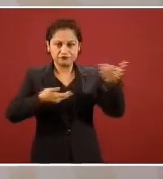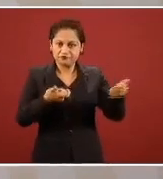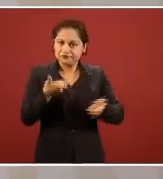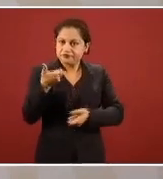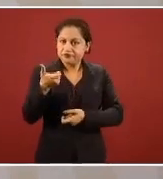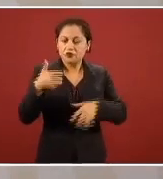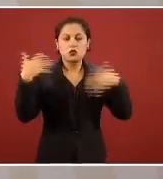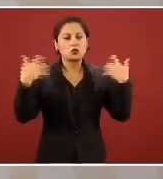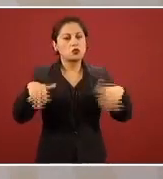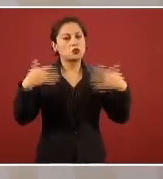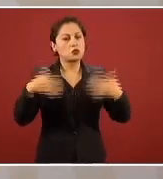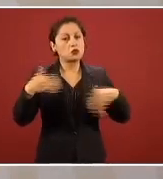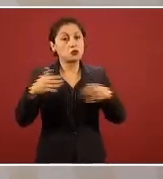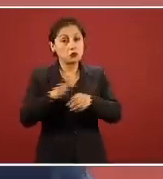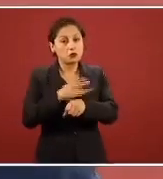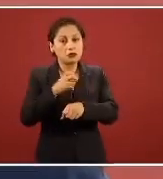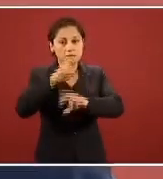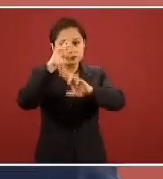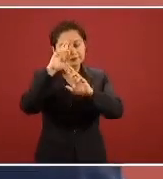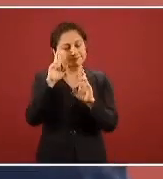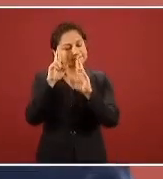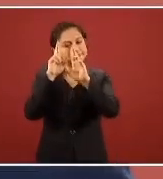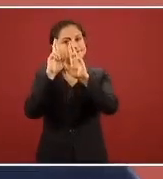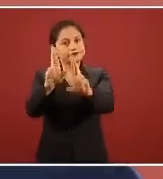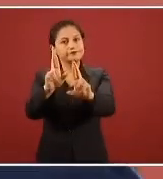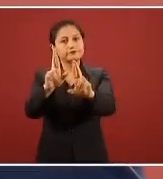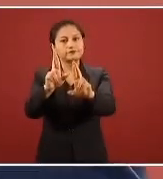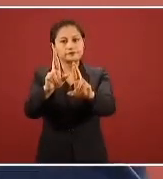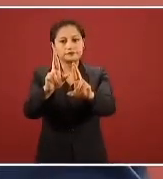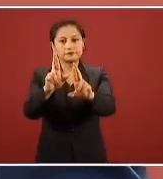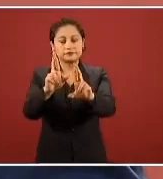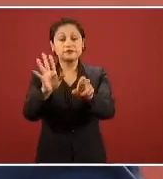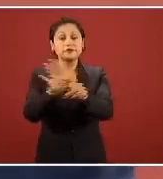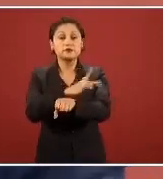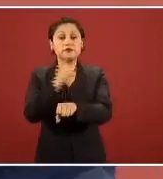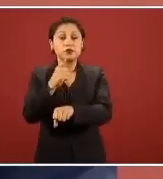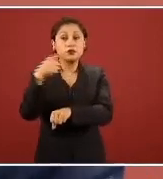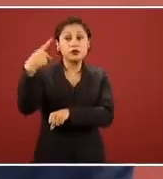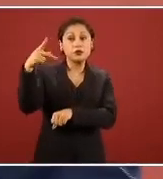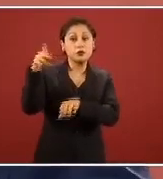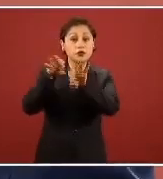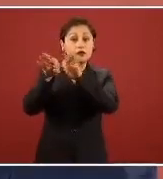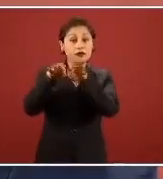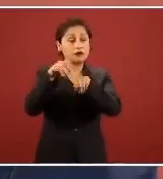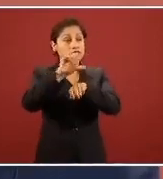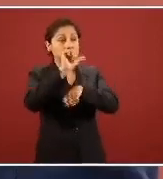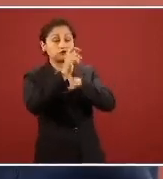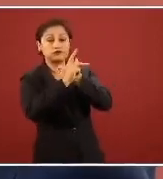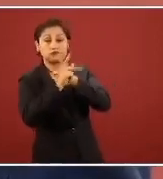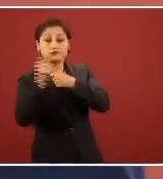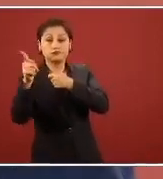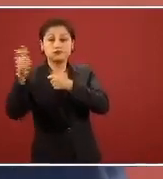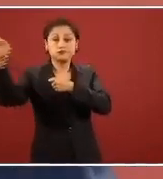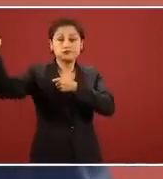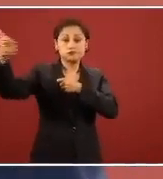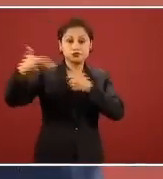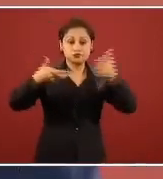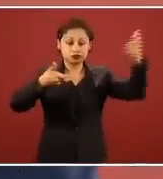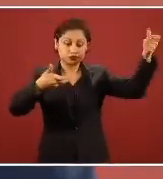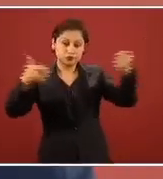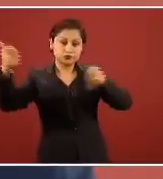this reason, they are living heroes. Porque todo ese dinero llega abajo. Because all that money comes to the